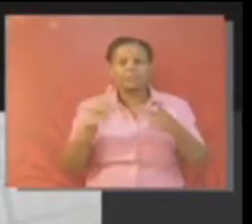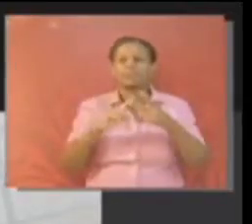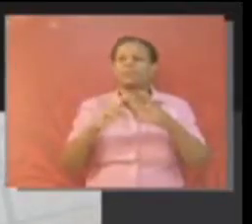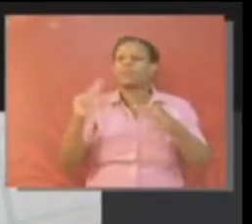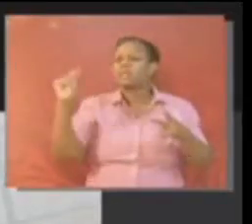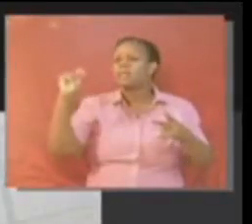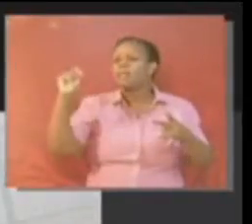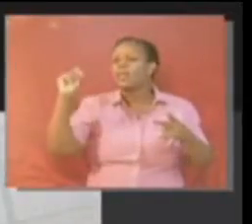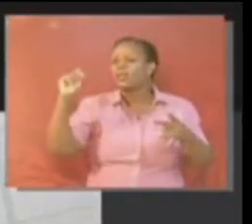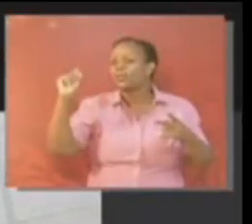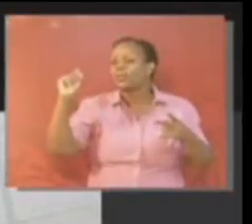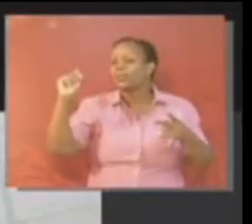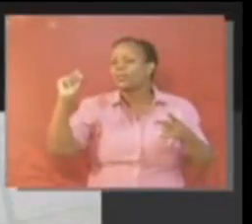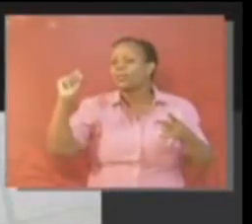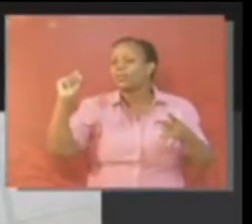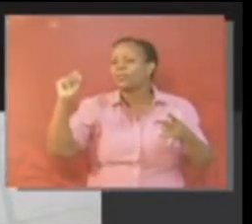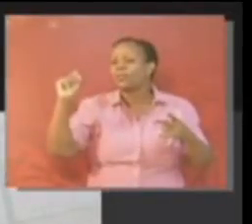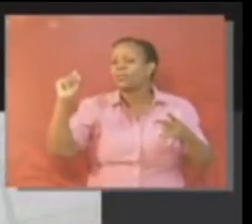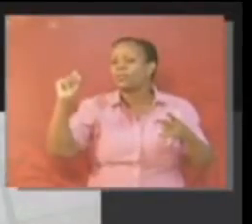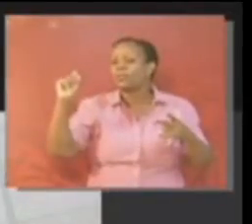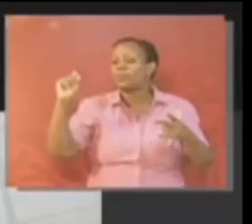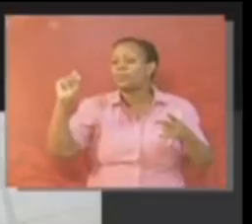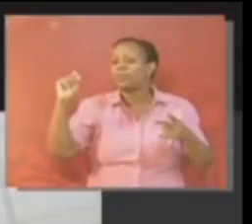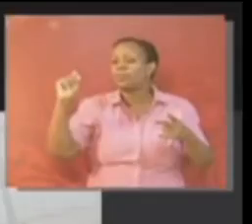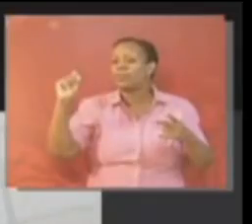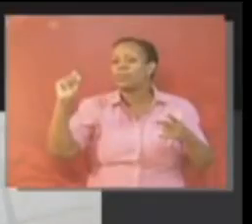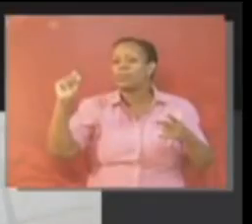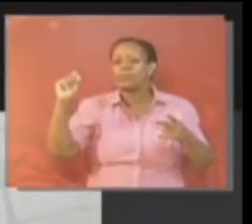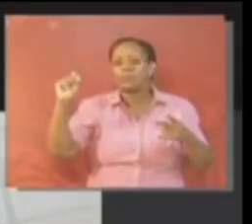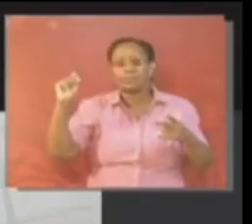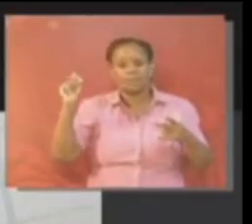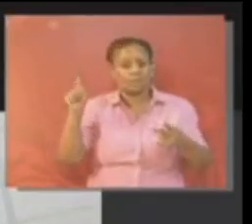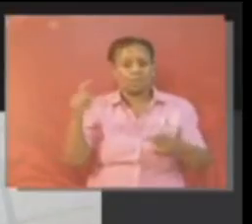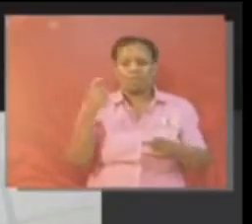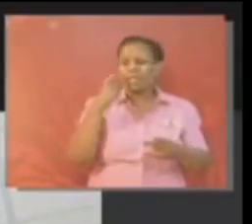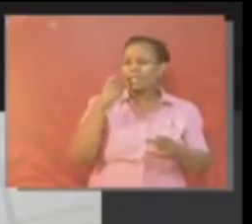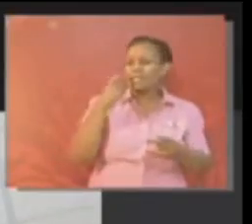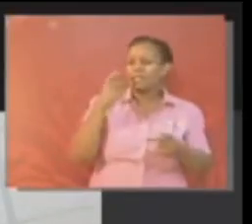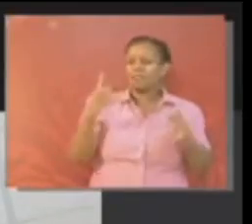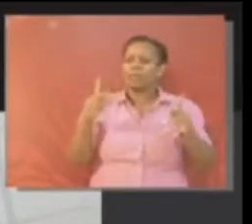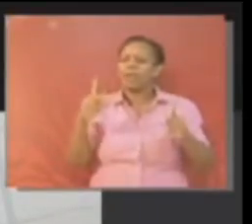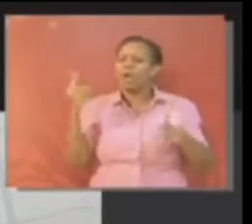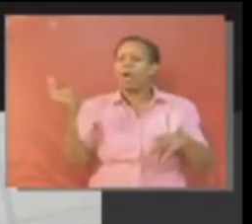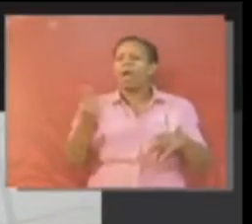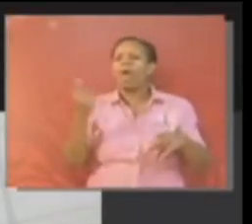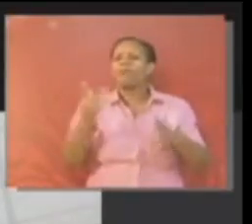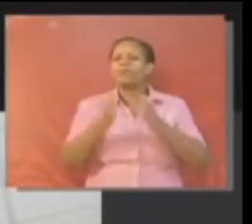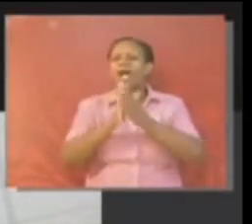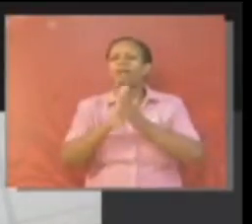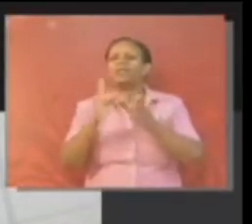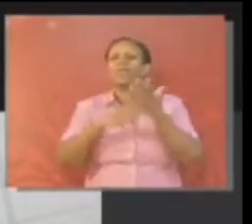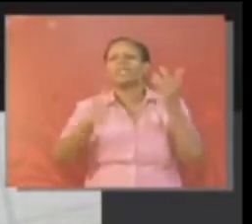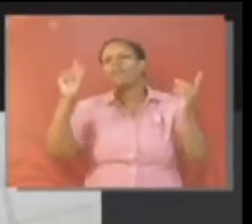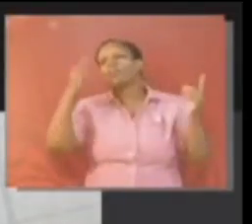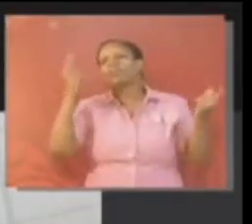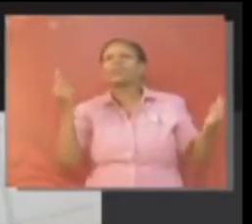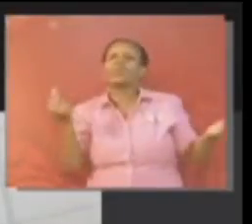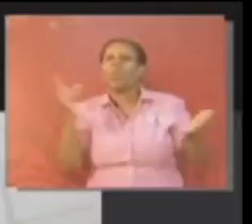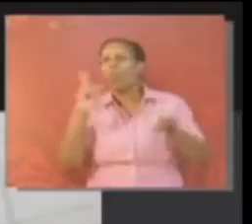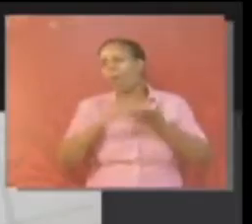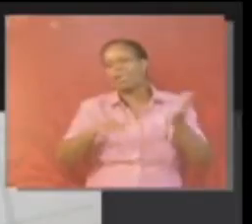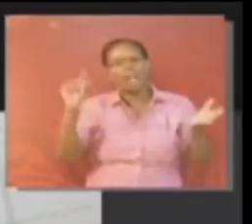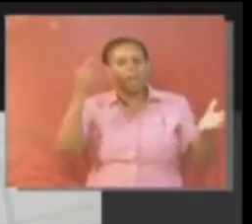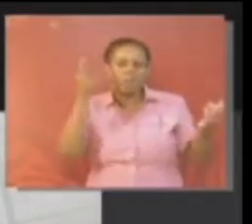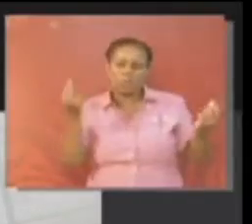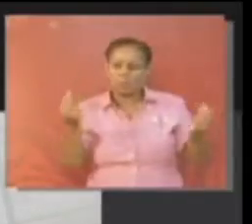that people always asking what the government is doing. Has the Hotel Association in Tobago reached out